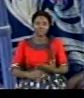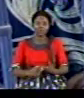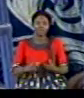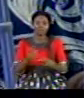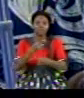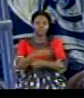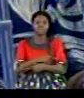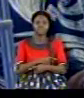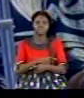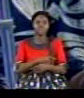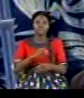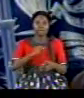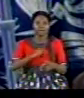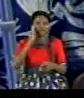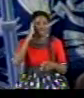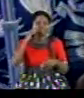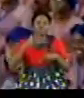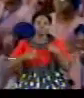enjoy.